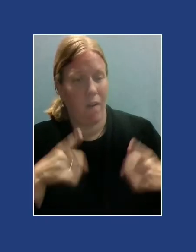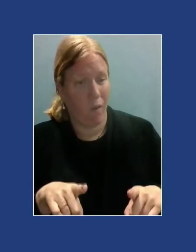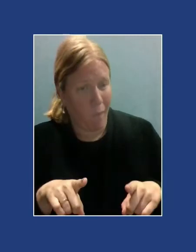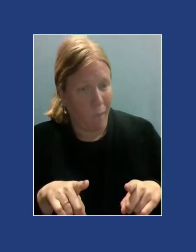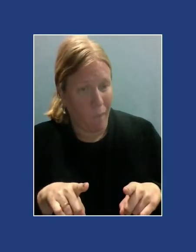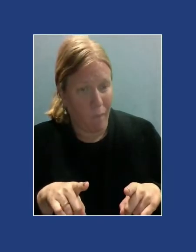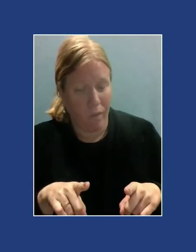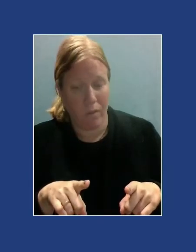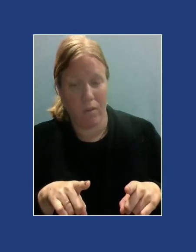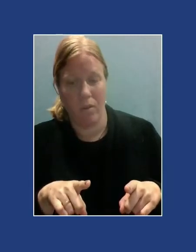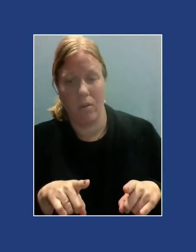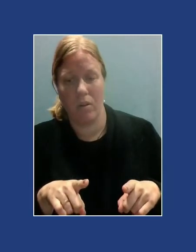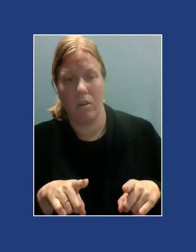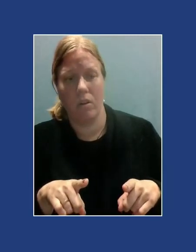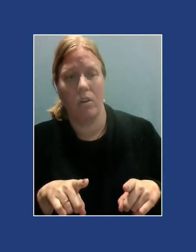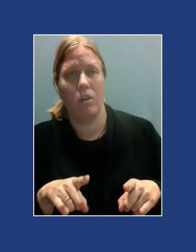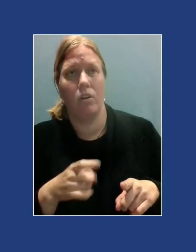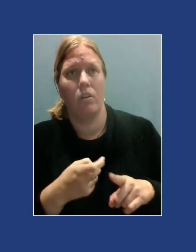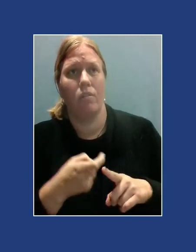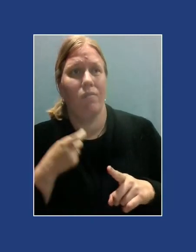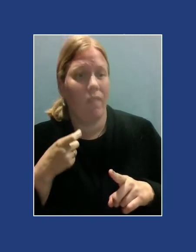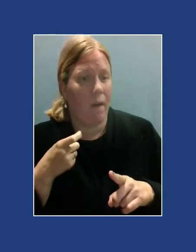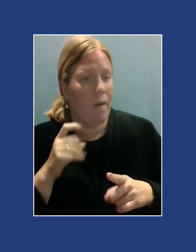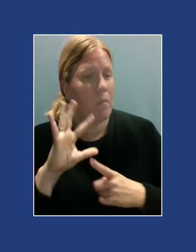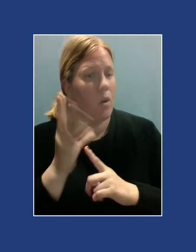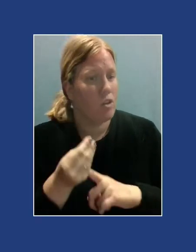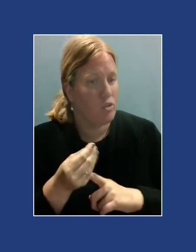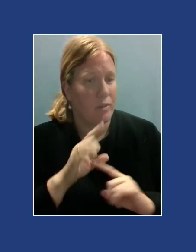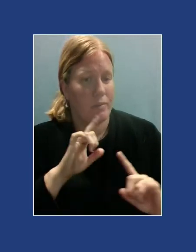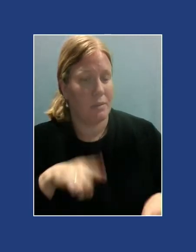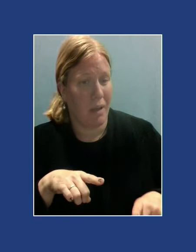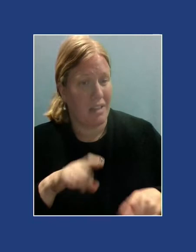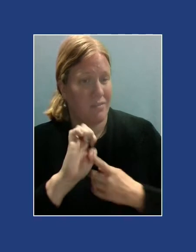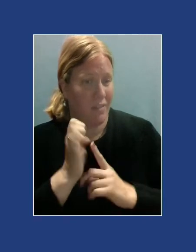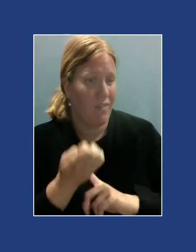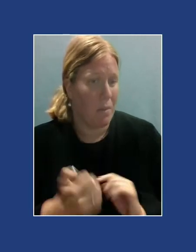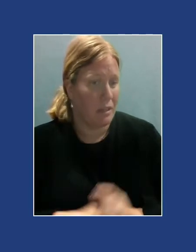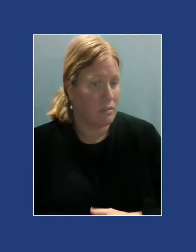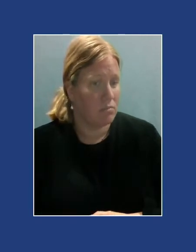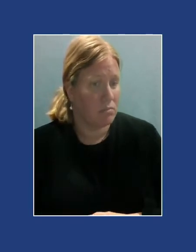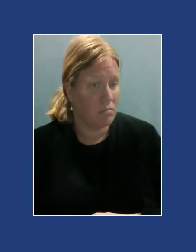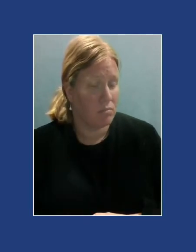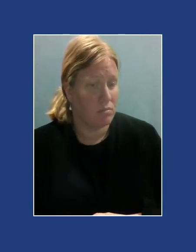significantly attenuated by these sorts of culturally responsive care environments.